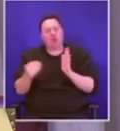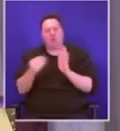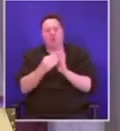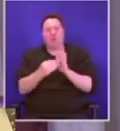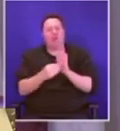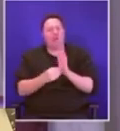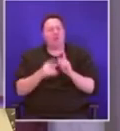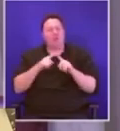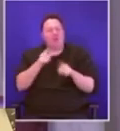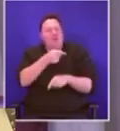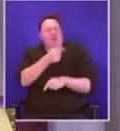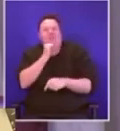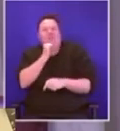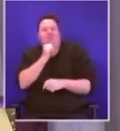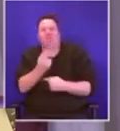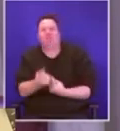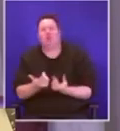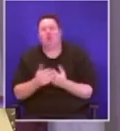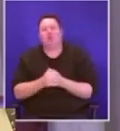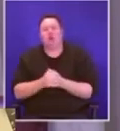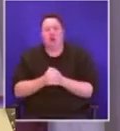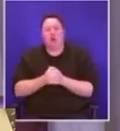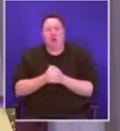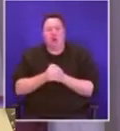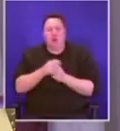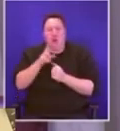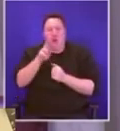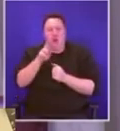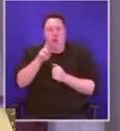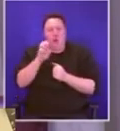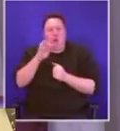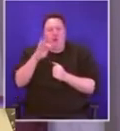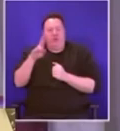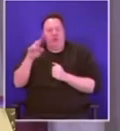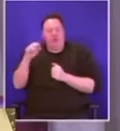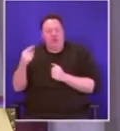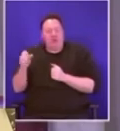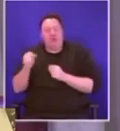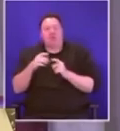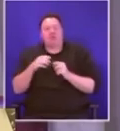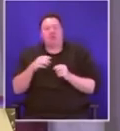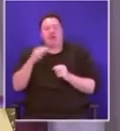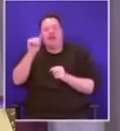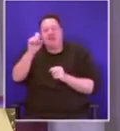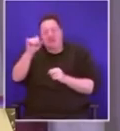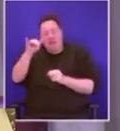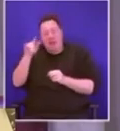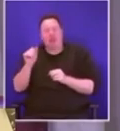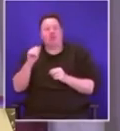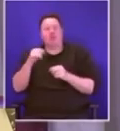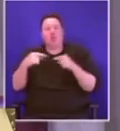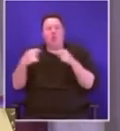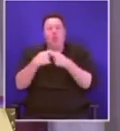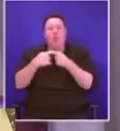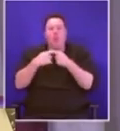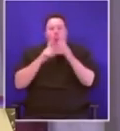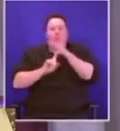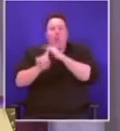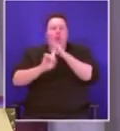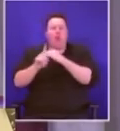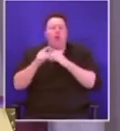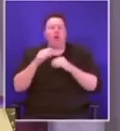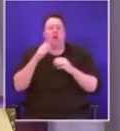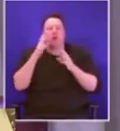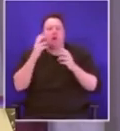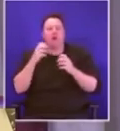not been the case. Refugees and asylum seekers face difficulties in accessing their rights due to this